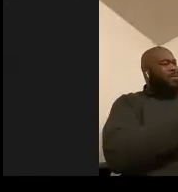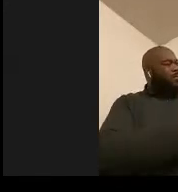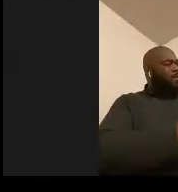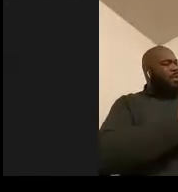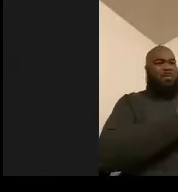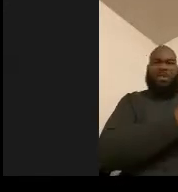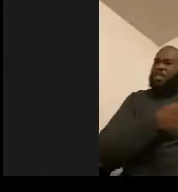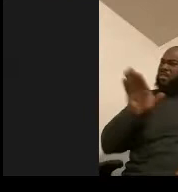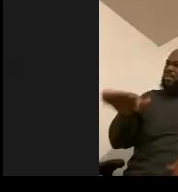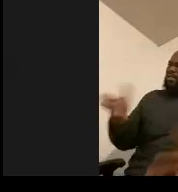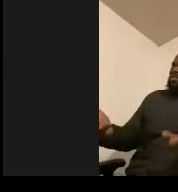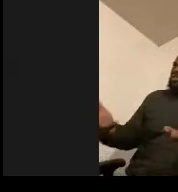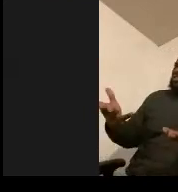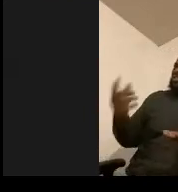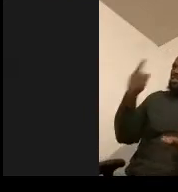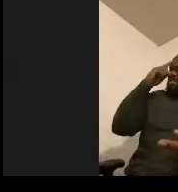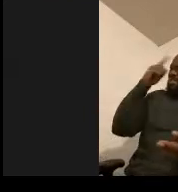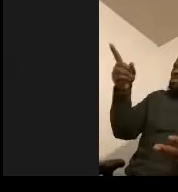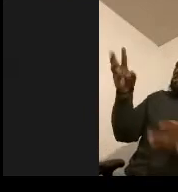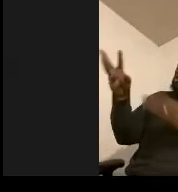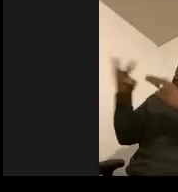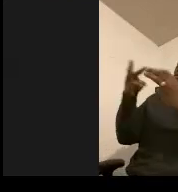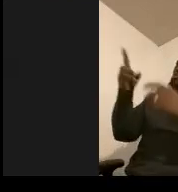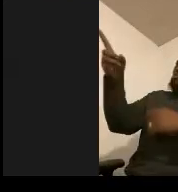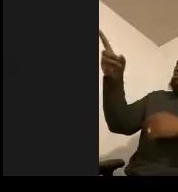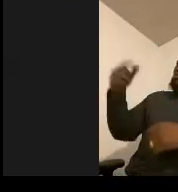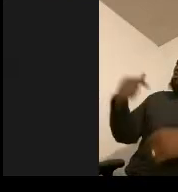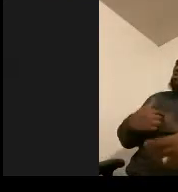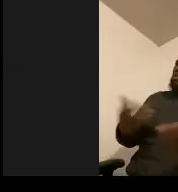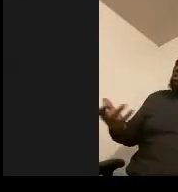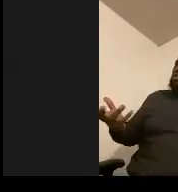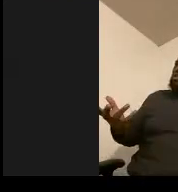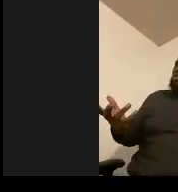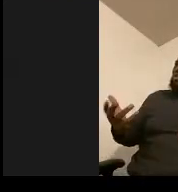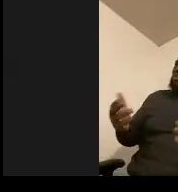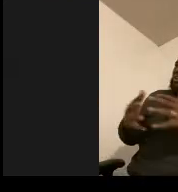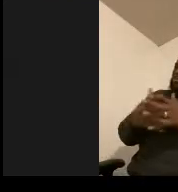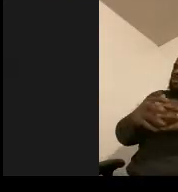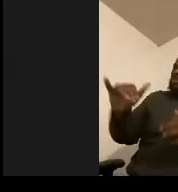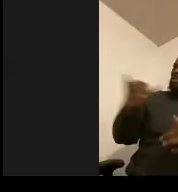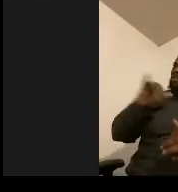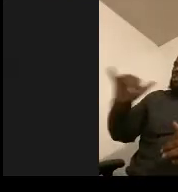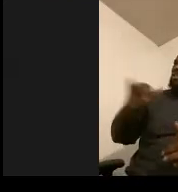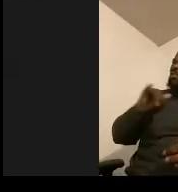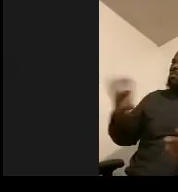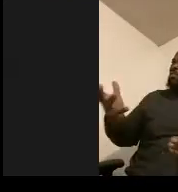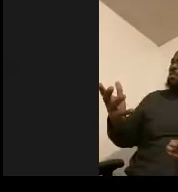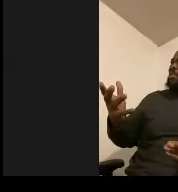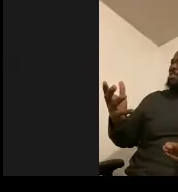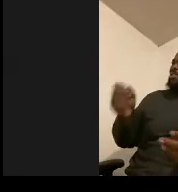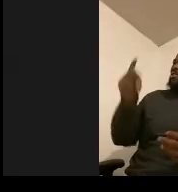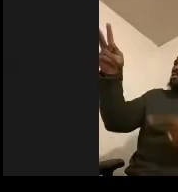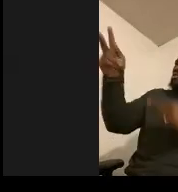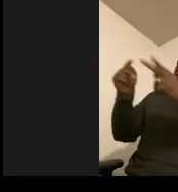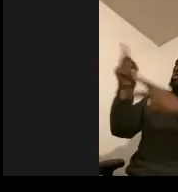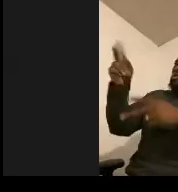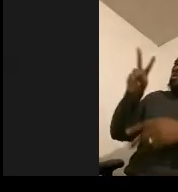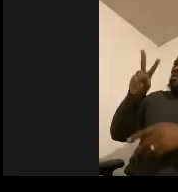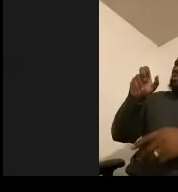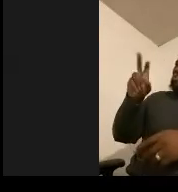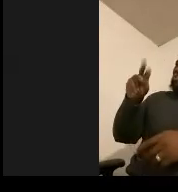Vietnam? They asked if our own nation wasn't using massive doses of violence to solve its problems. Next,